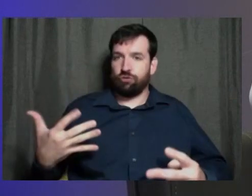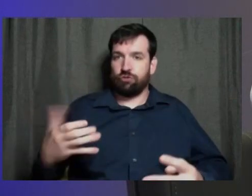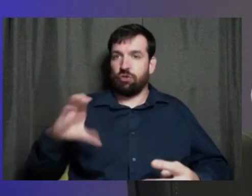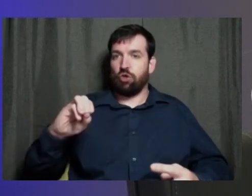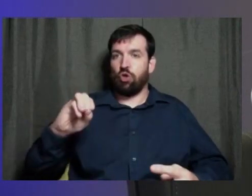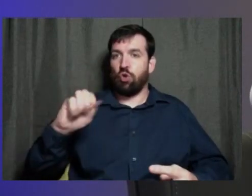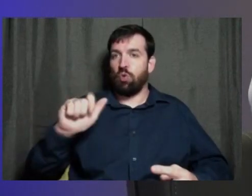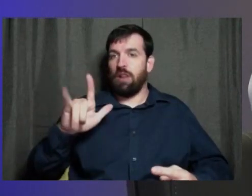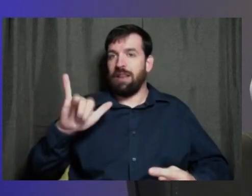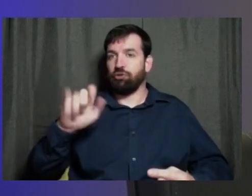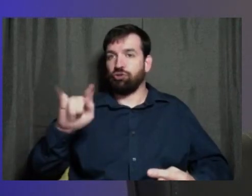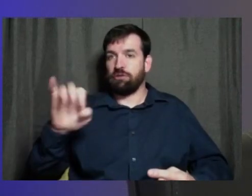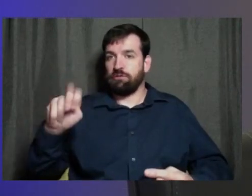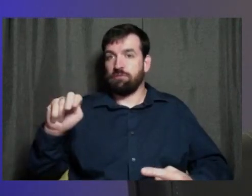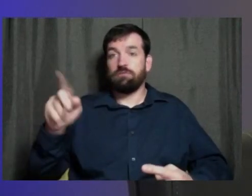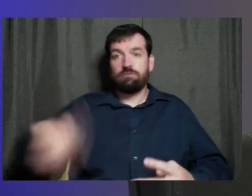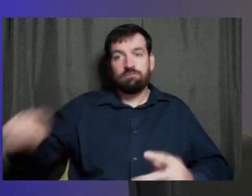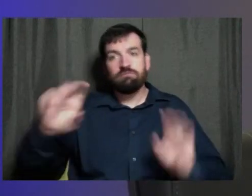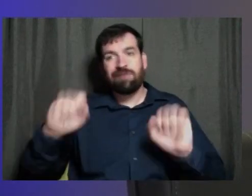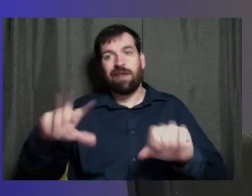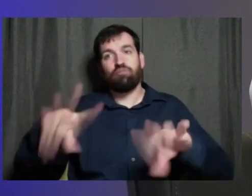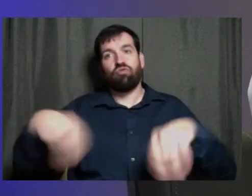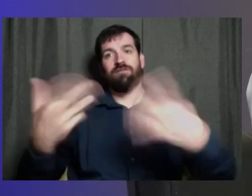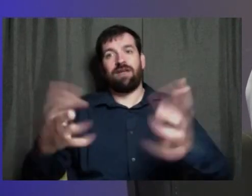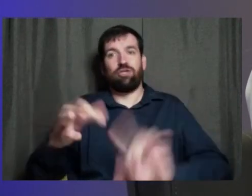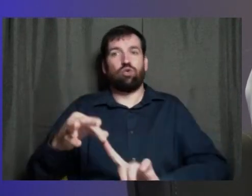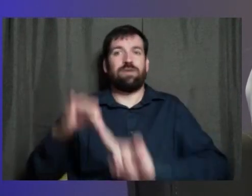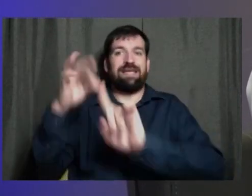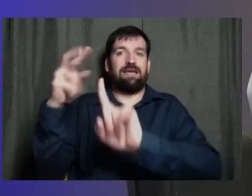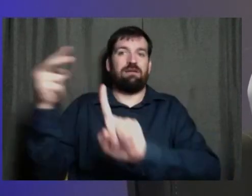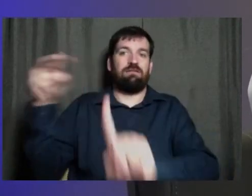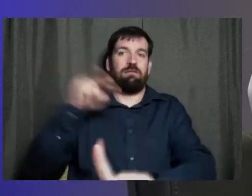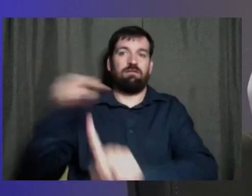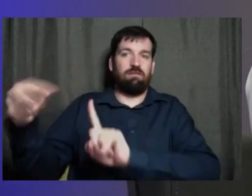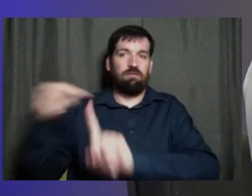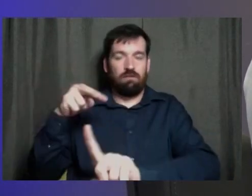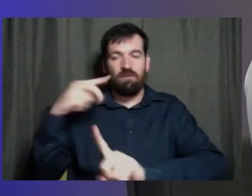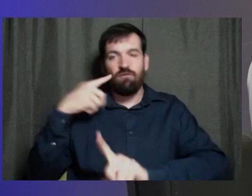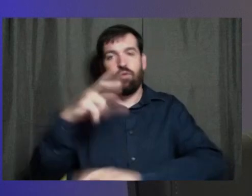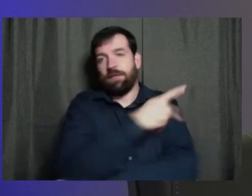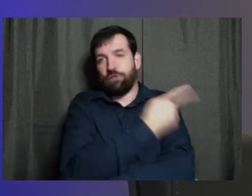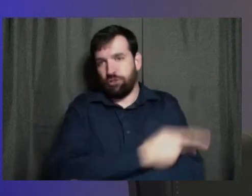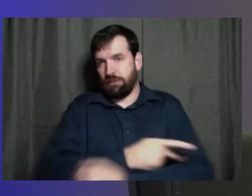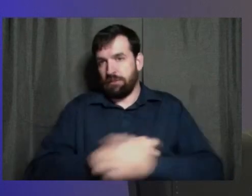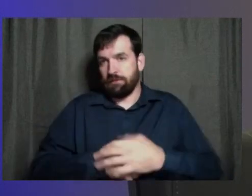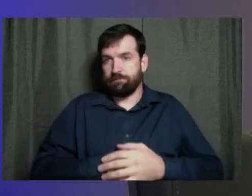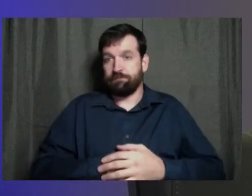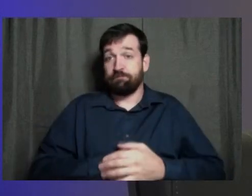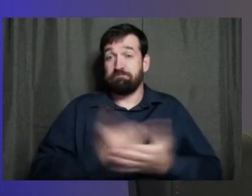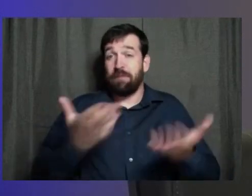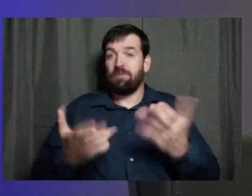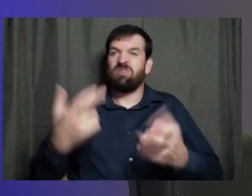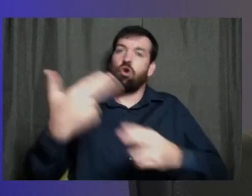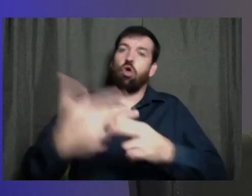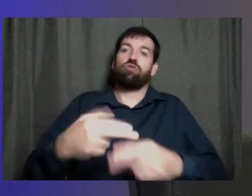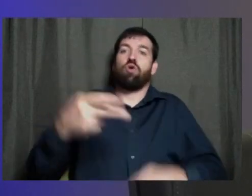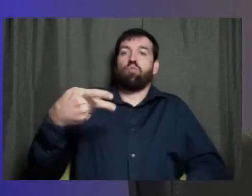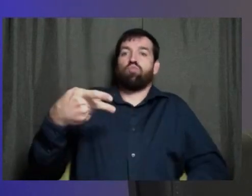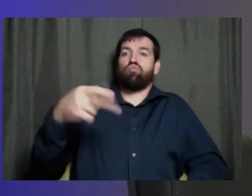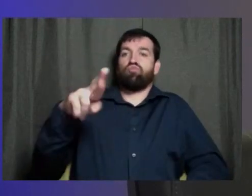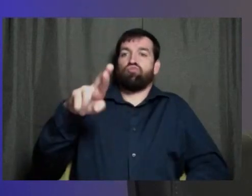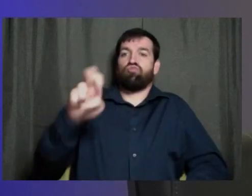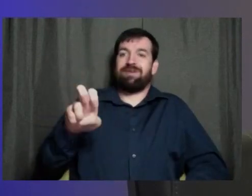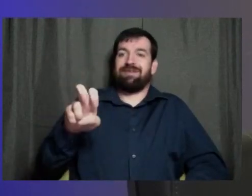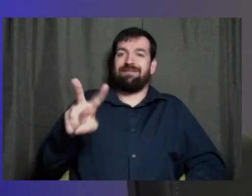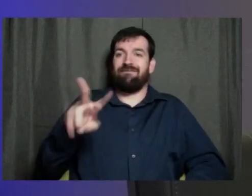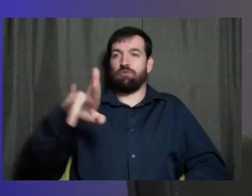that might provide unique insight for patients, or maybe what we call previvors, meaning patients that